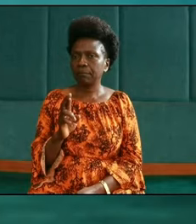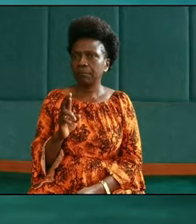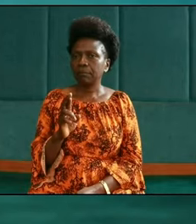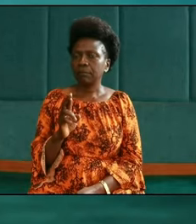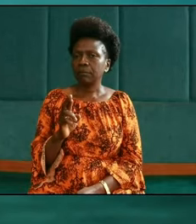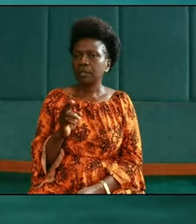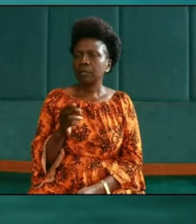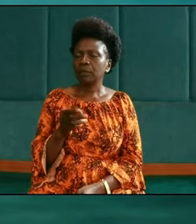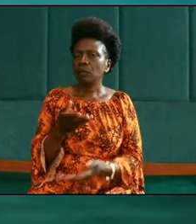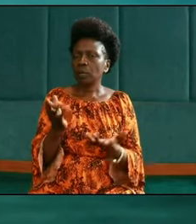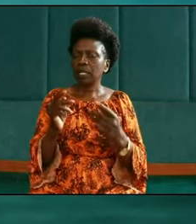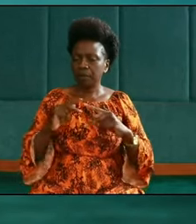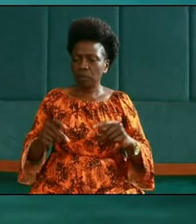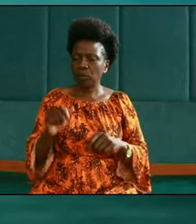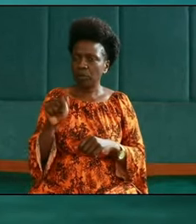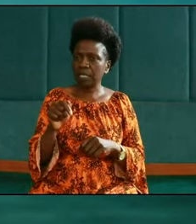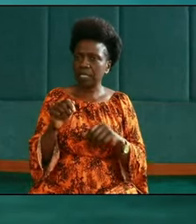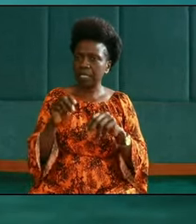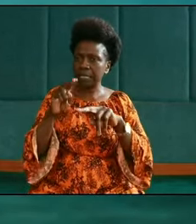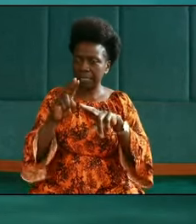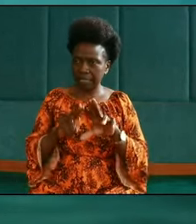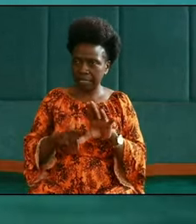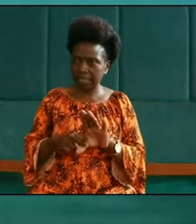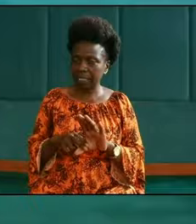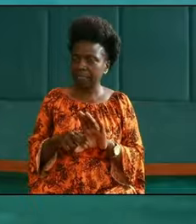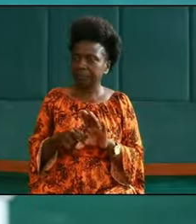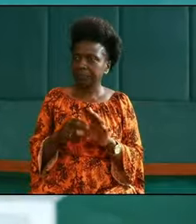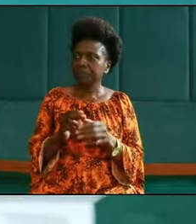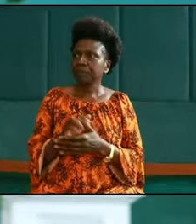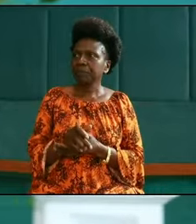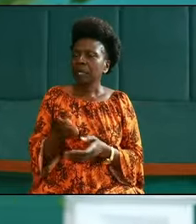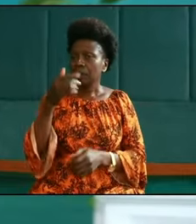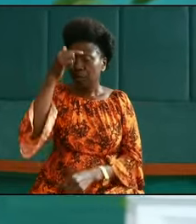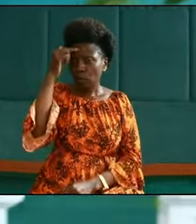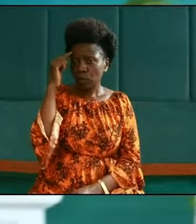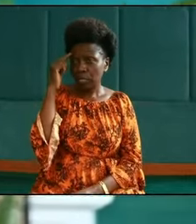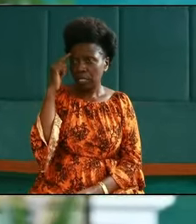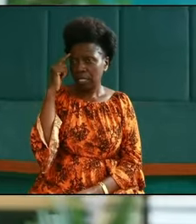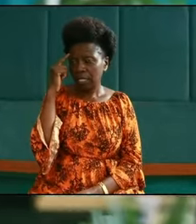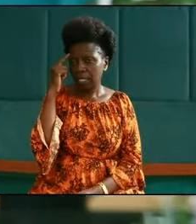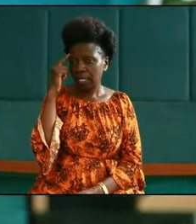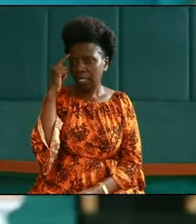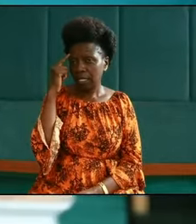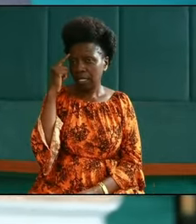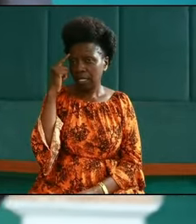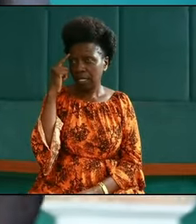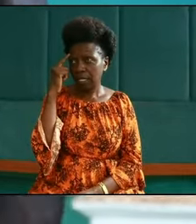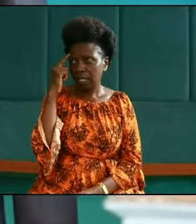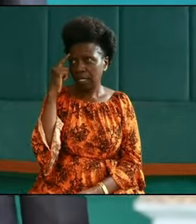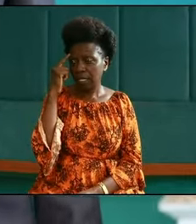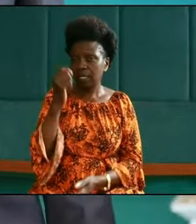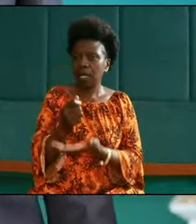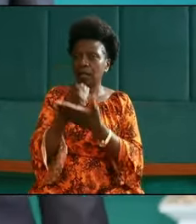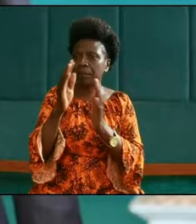sit?" They were not prepared for the surprise because the attendant